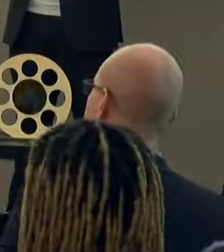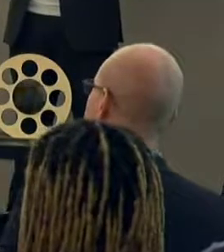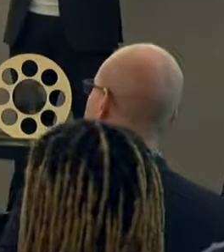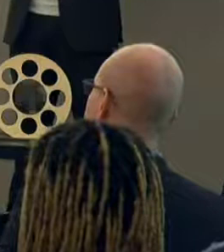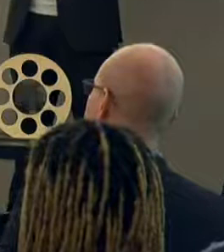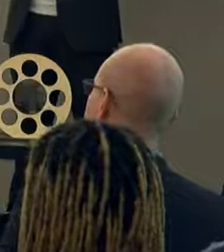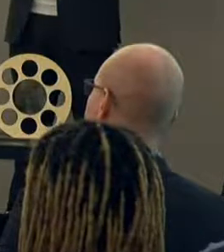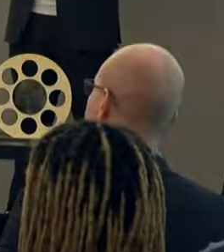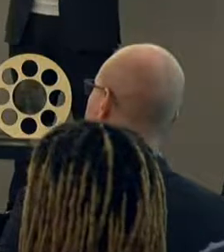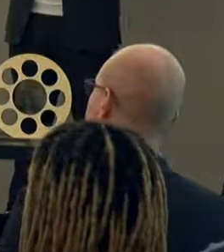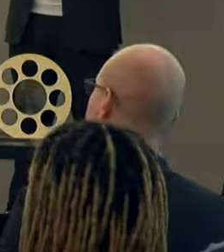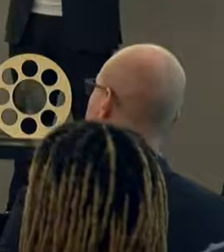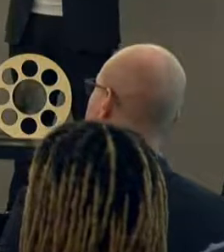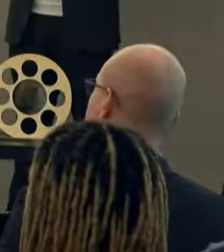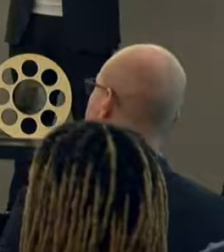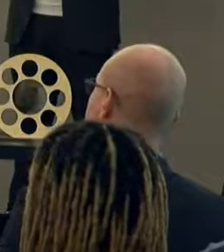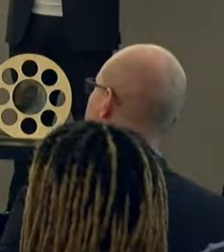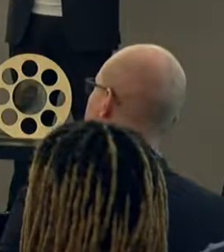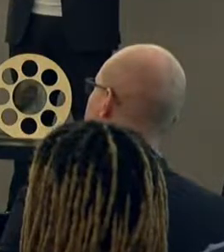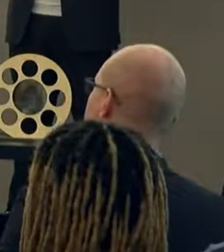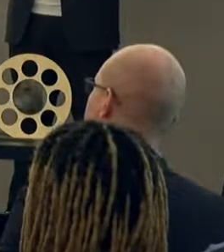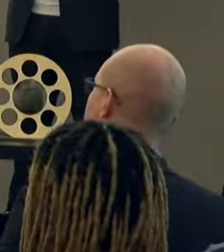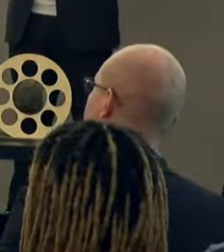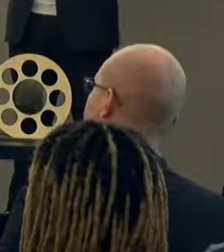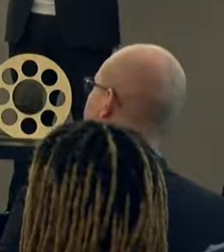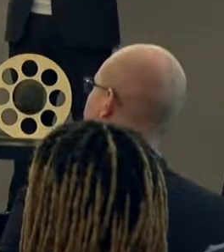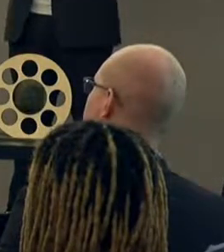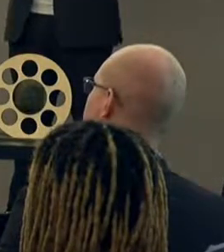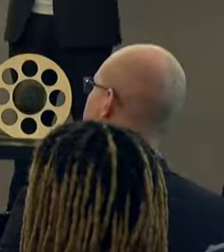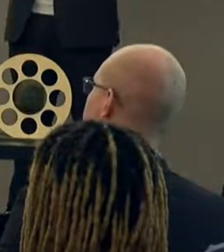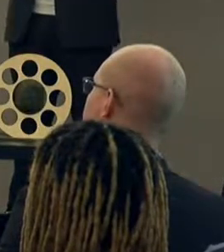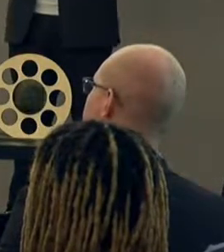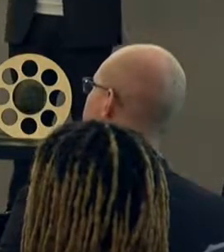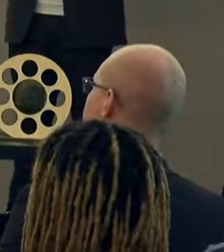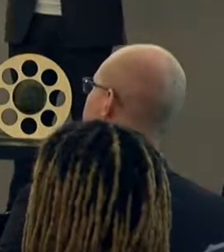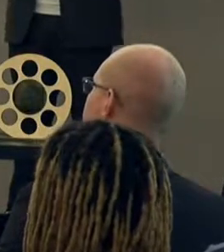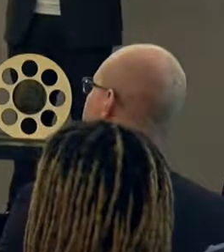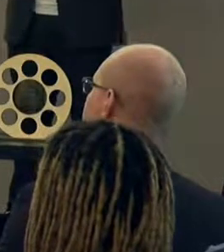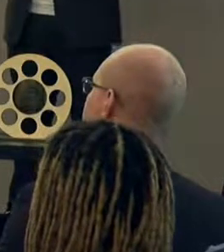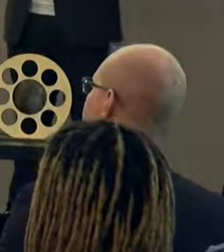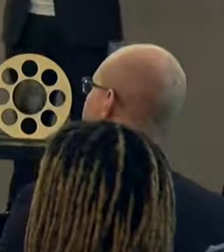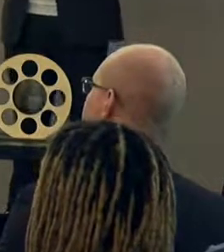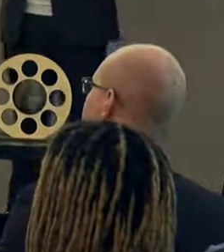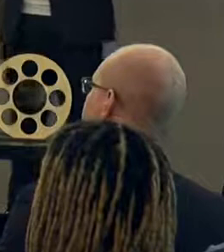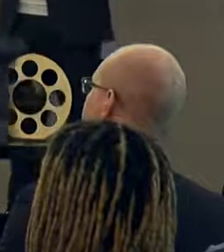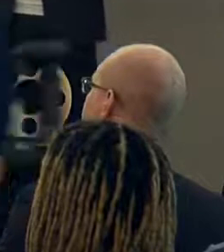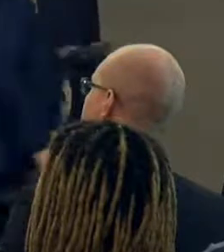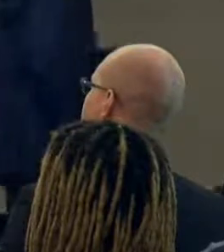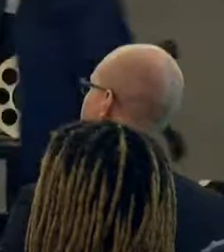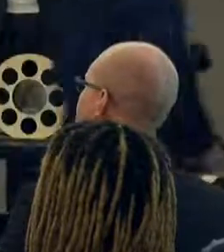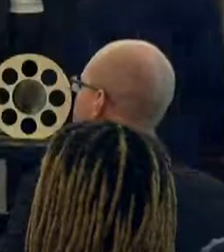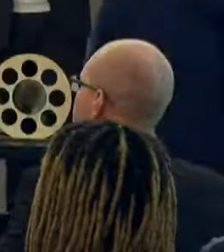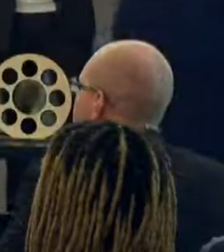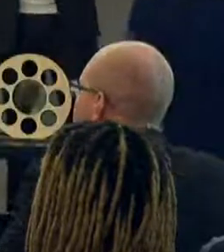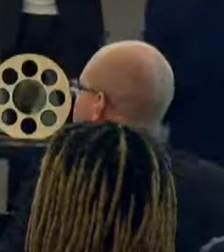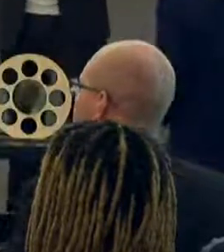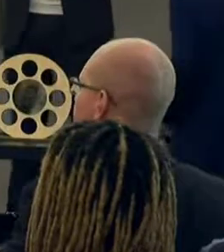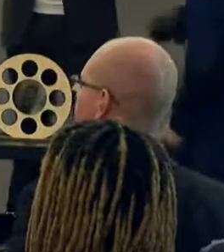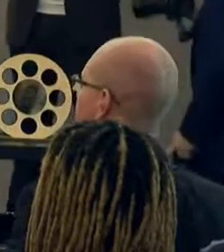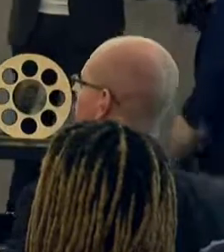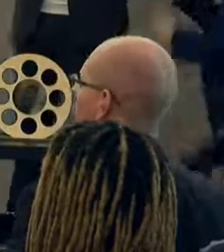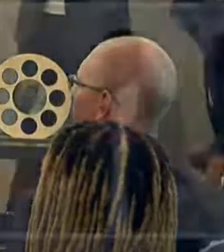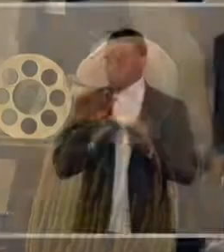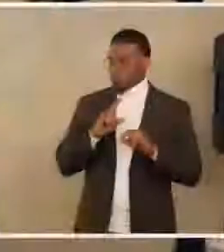So before we close up, there were just a couple of ends I wanted to share with you all that came up in the conversation. It was so much we